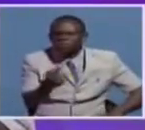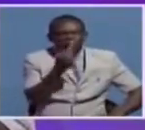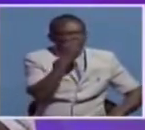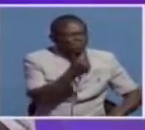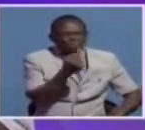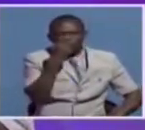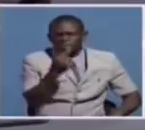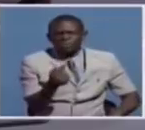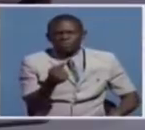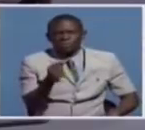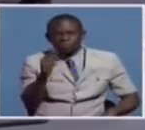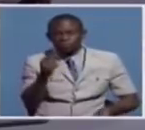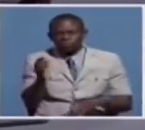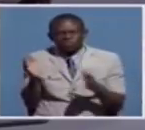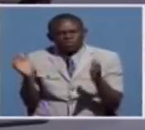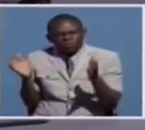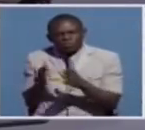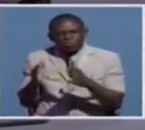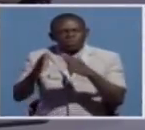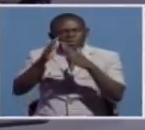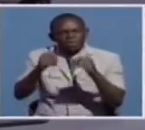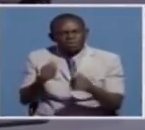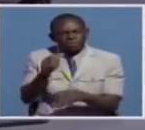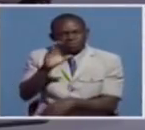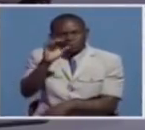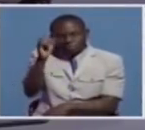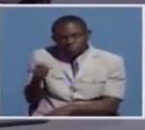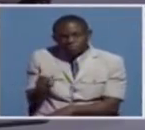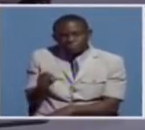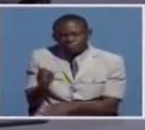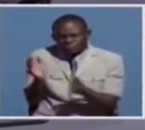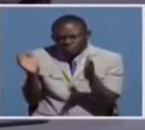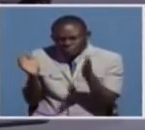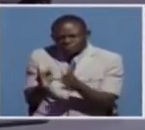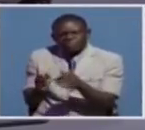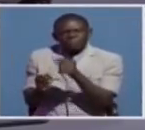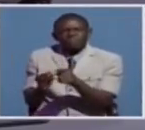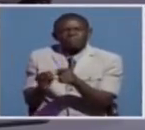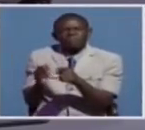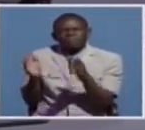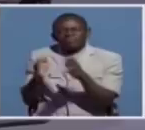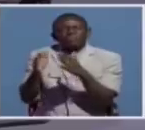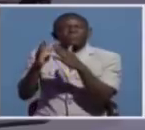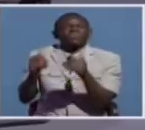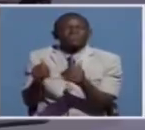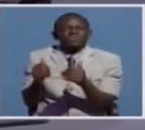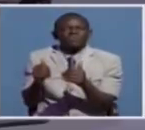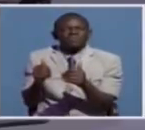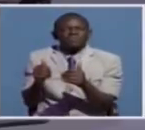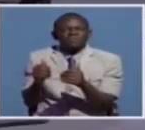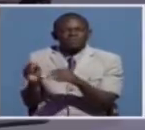first moved from Tilyenji to the house by the golf course, the toilets were different. We didn't know how they